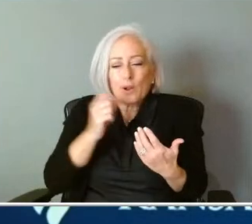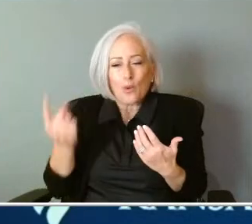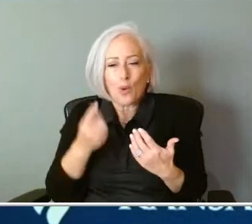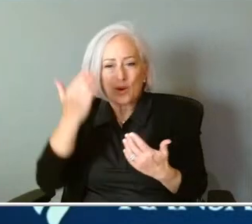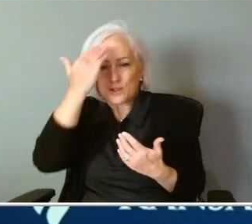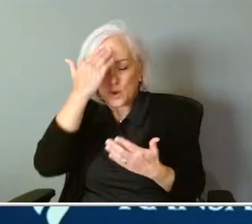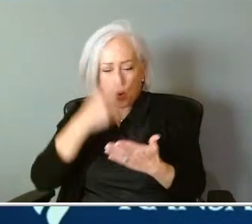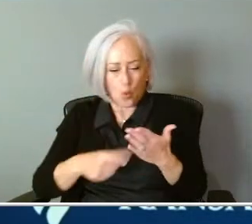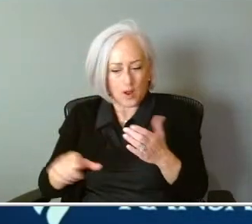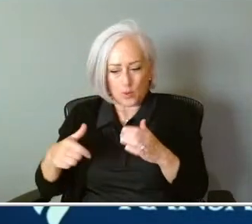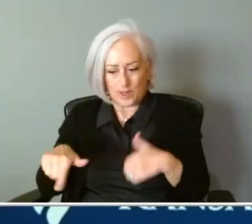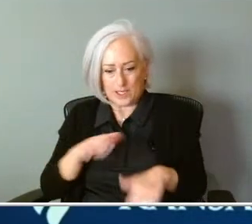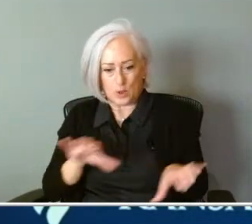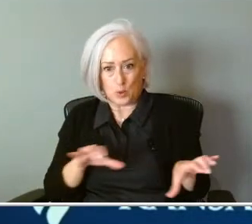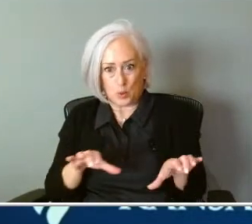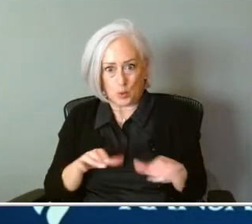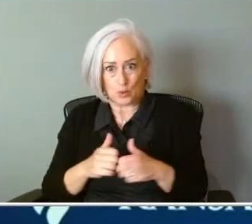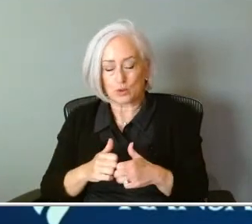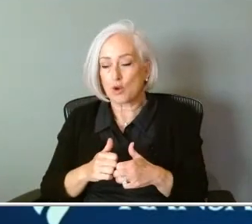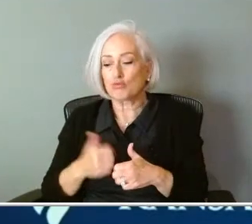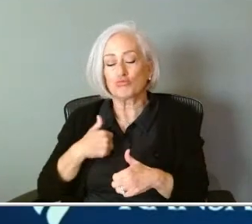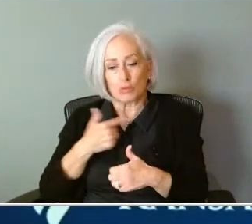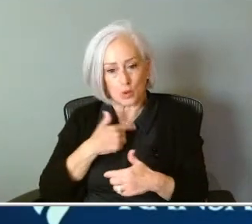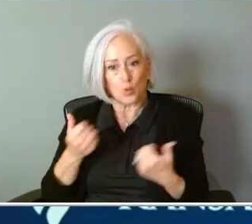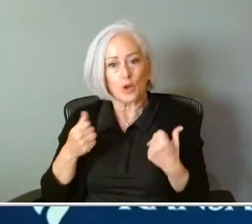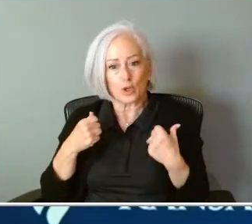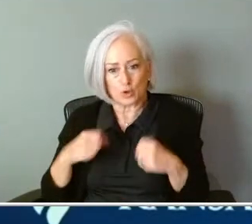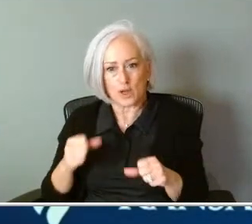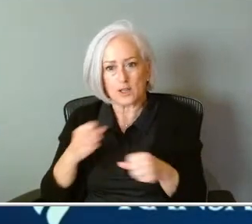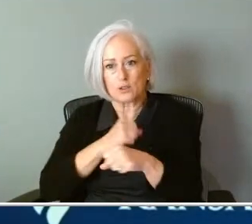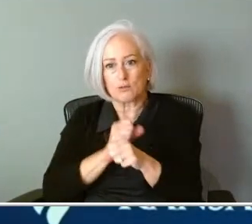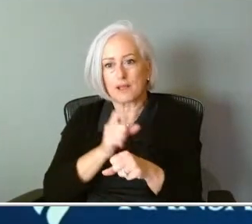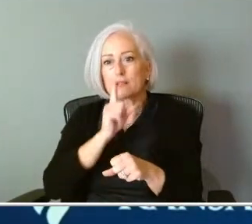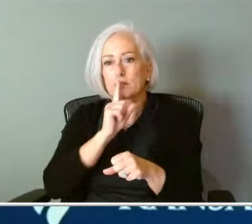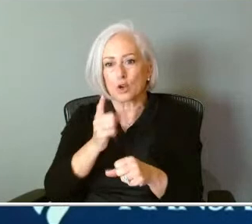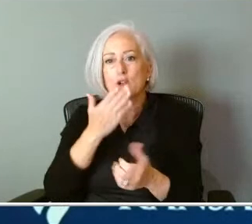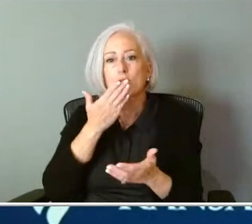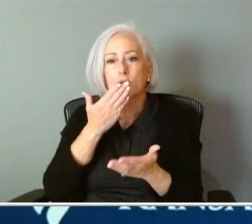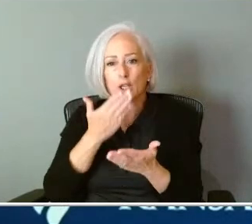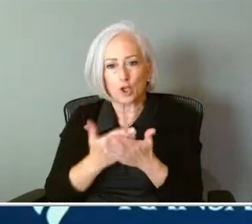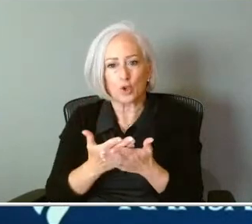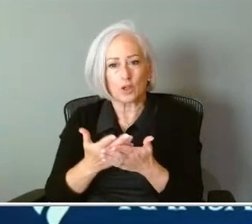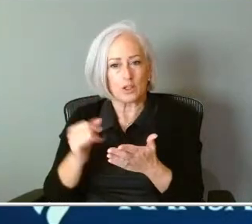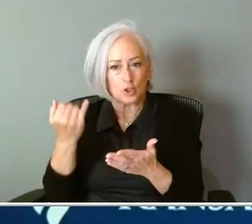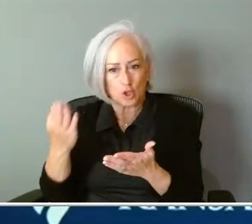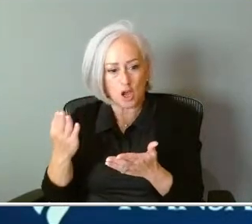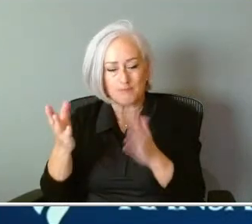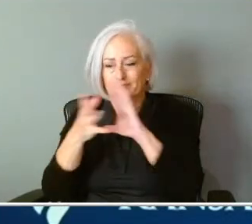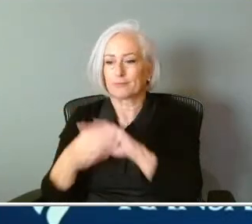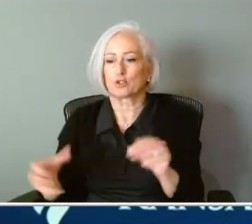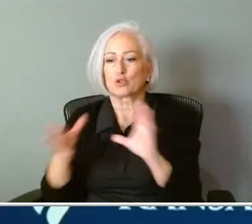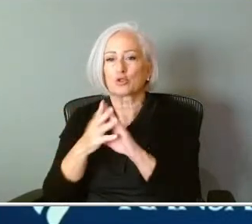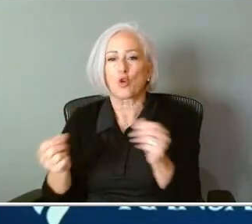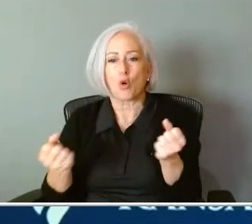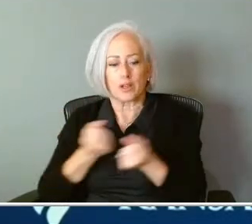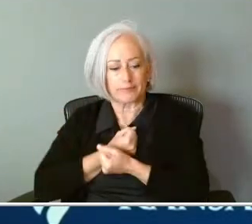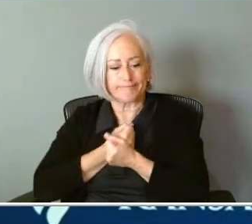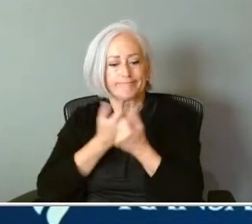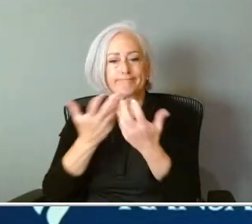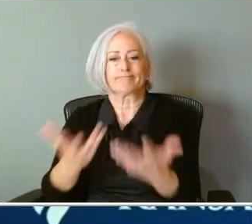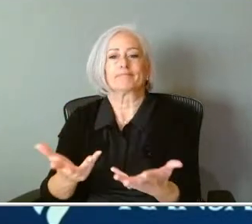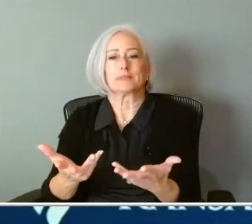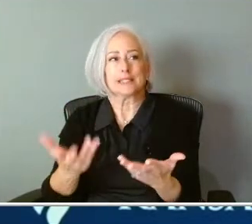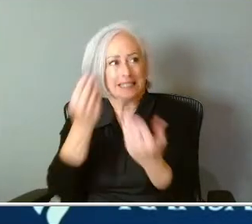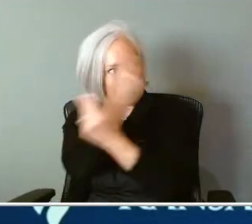one of the things we're trying to do is make sure that we do a good job of telling that story, right? Of letting people know what are the remarkable things that people